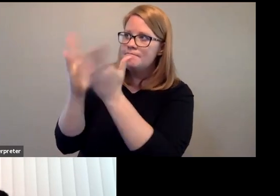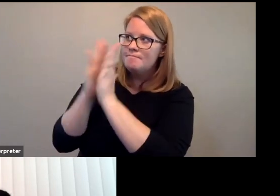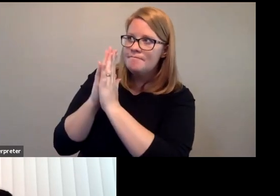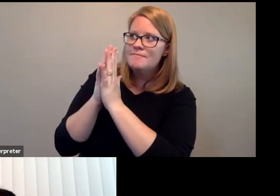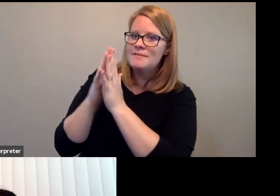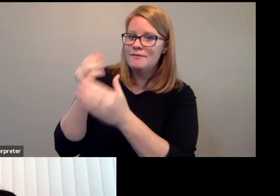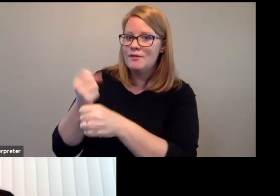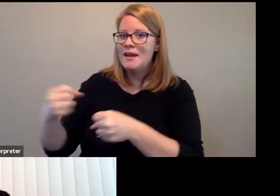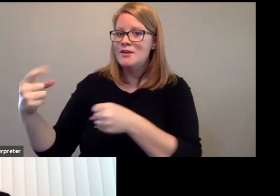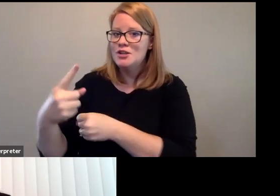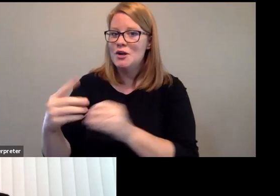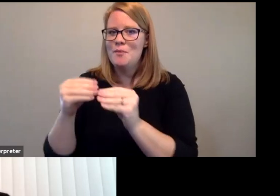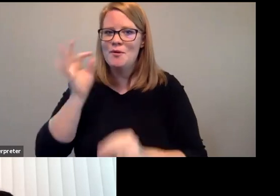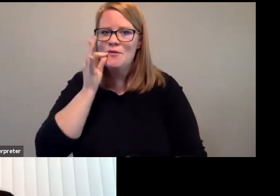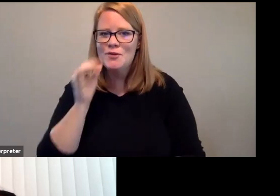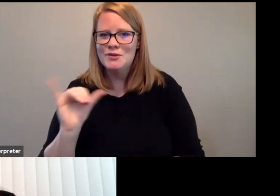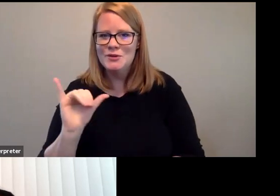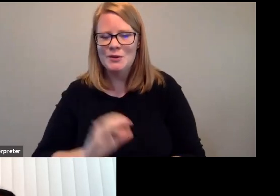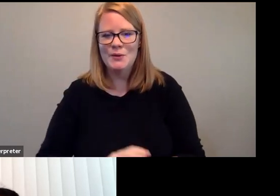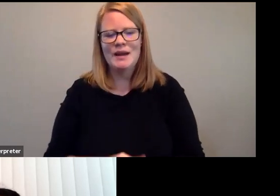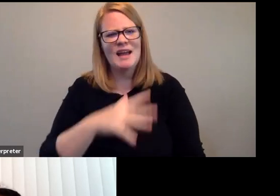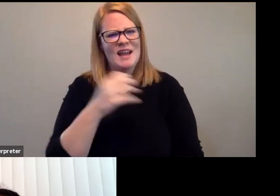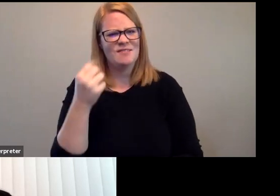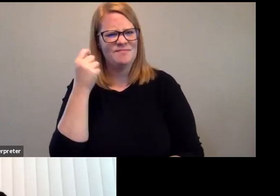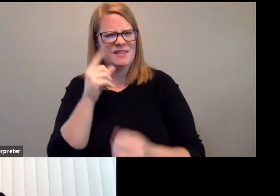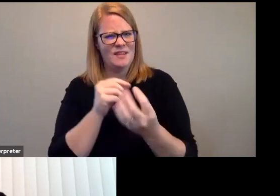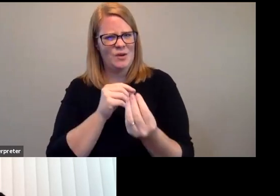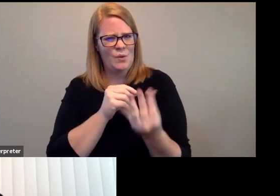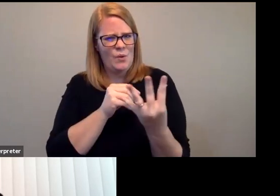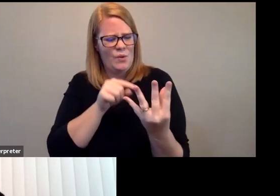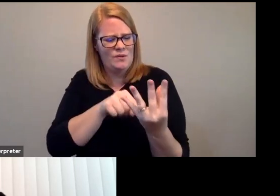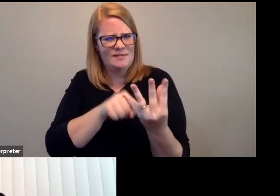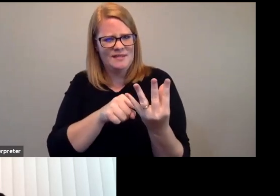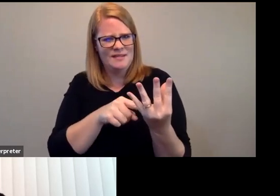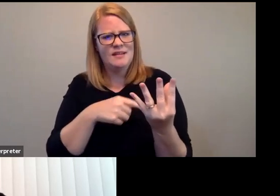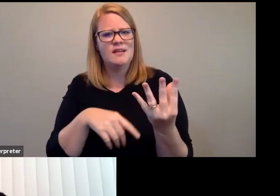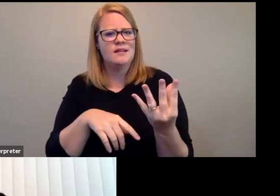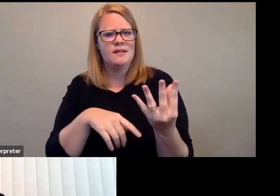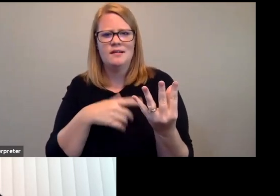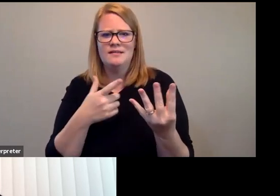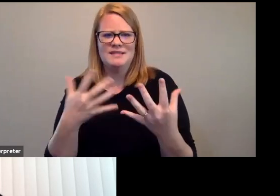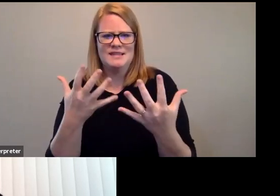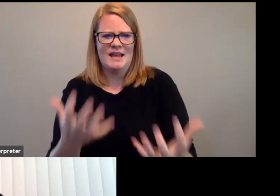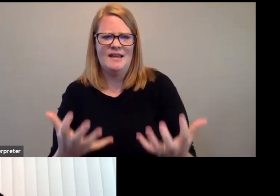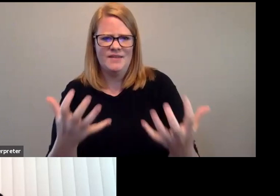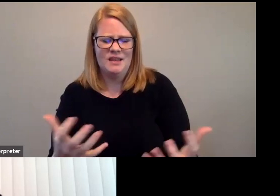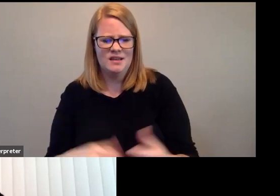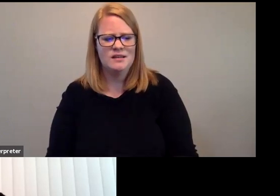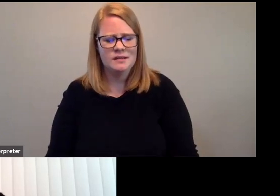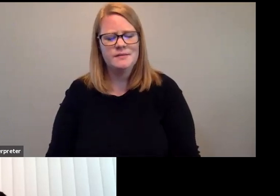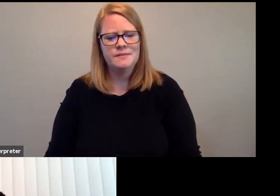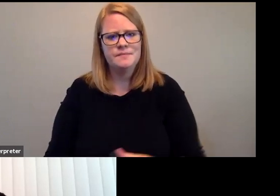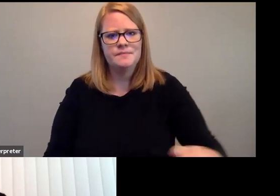tend to get a little bit heavier and they fill up space. But it's nice to, when you get back, then you have this, you know, huge bucket of